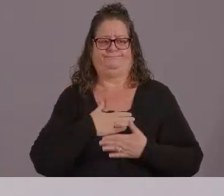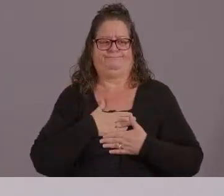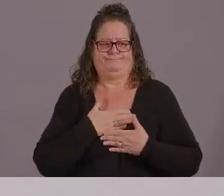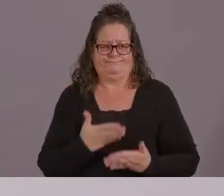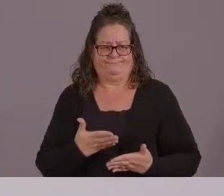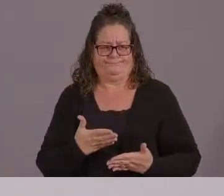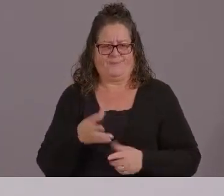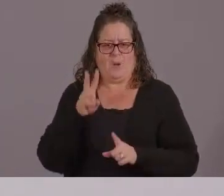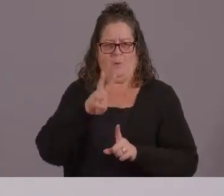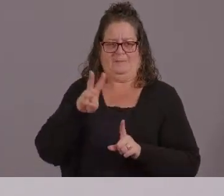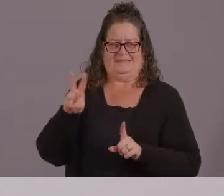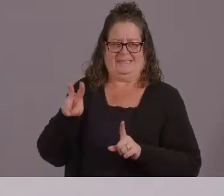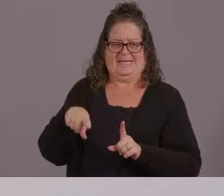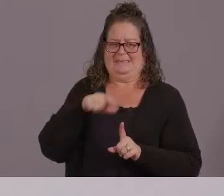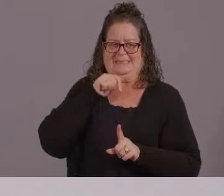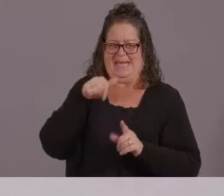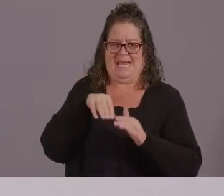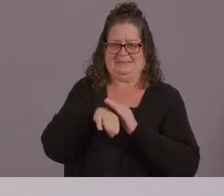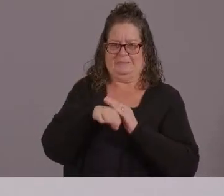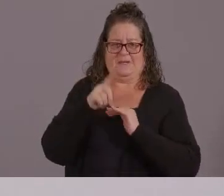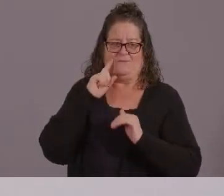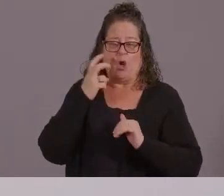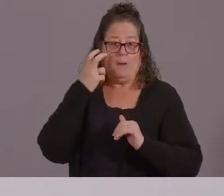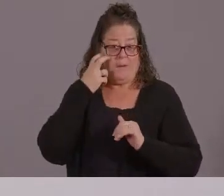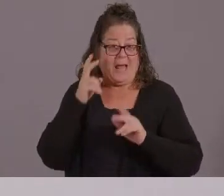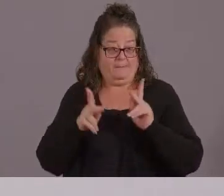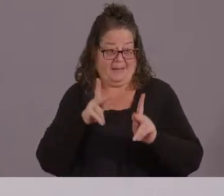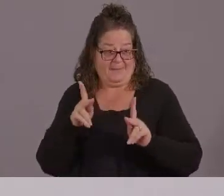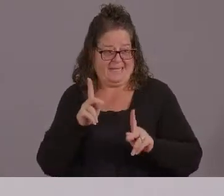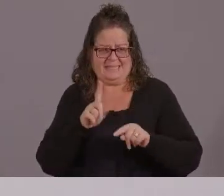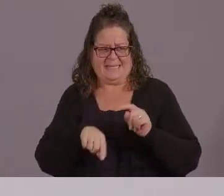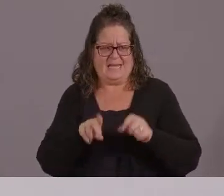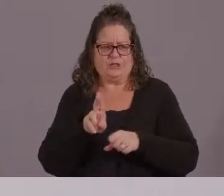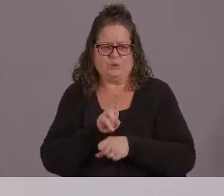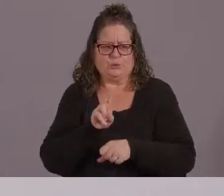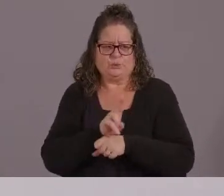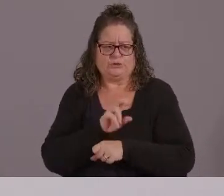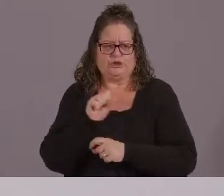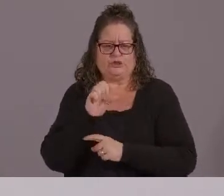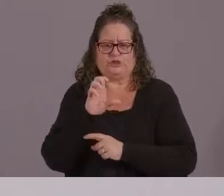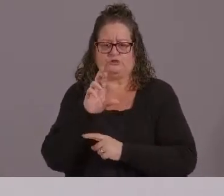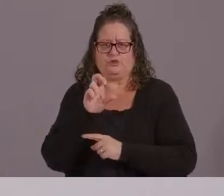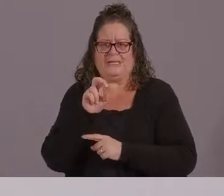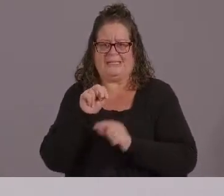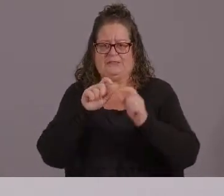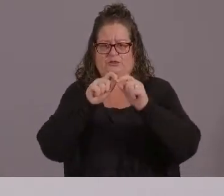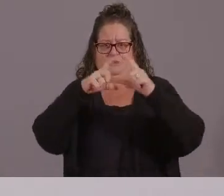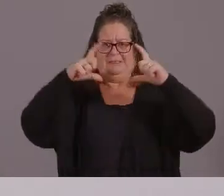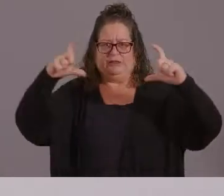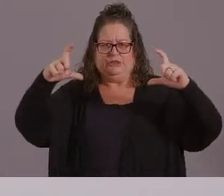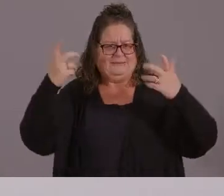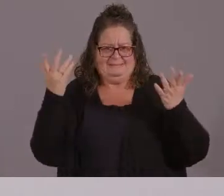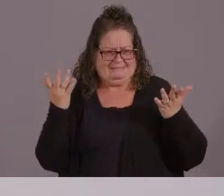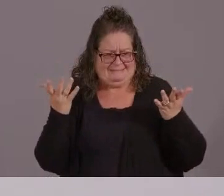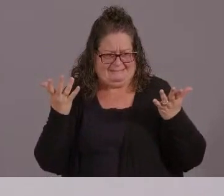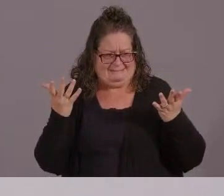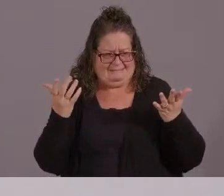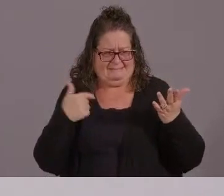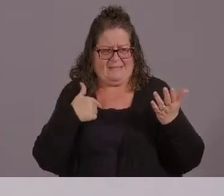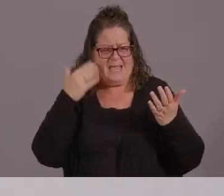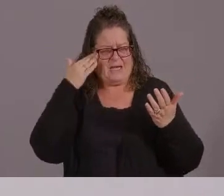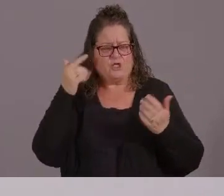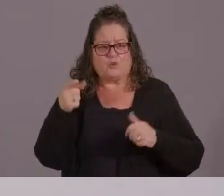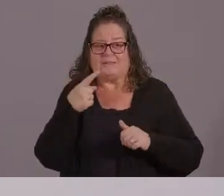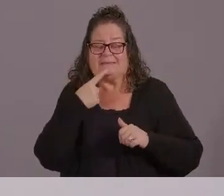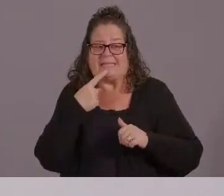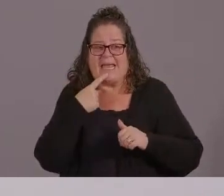those websites. And that you said that, you know, it's on the list of updates. Can you tell me where ADHS is at in that process, or share any